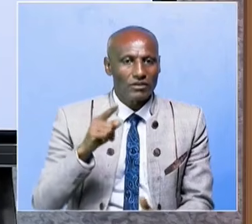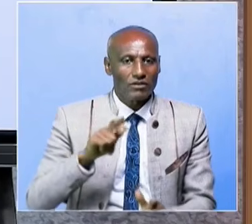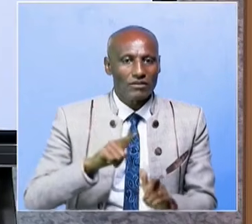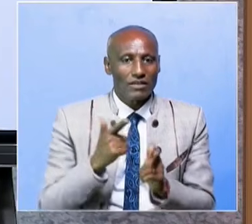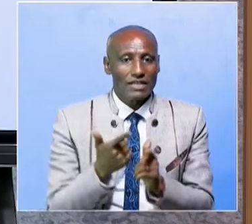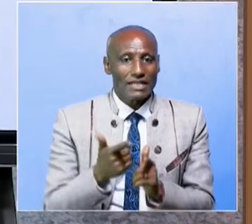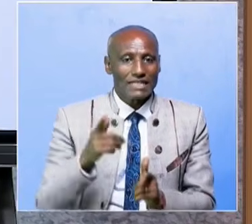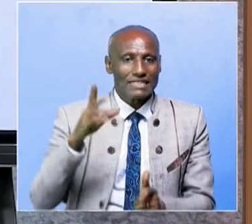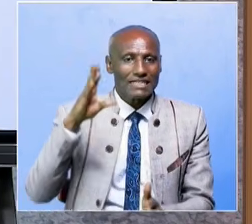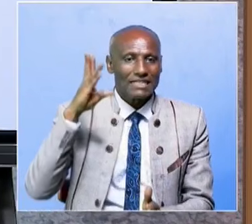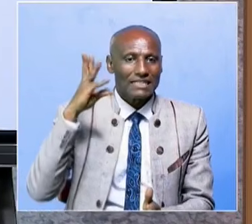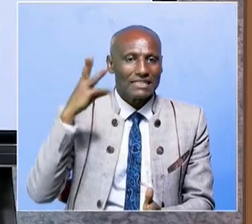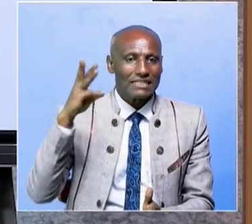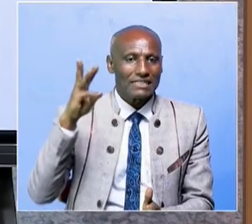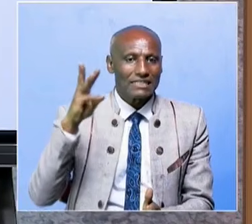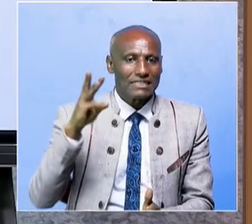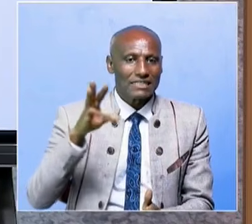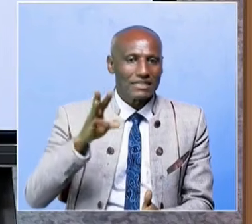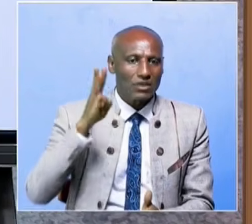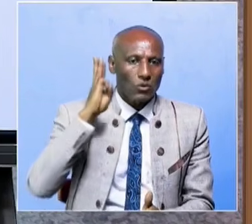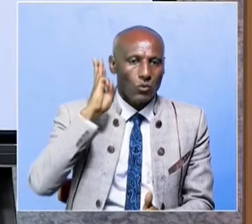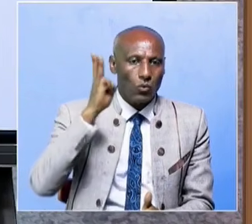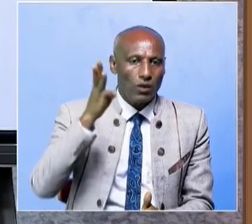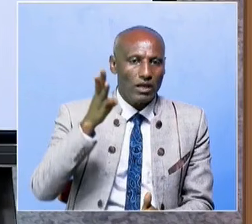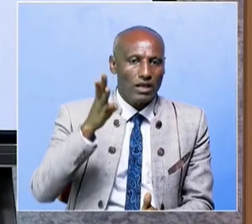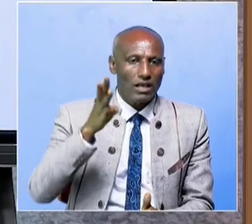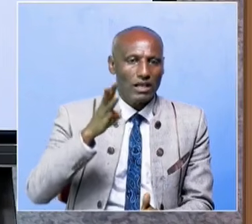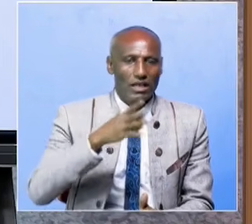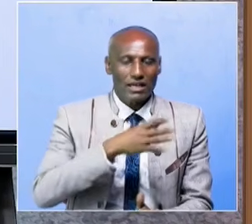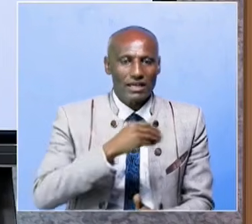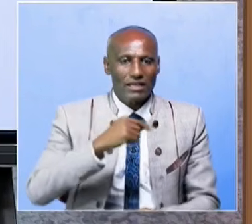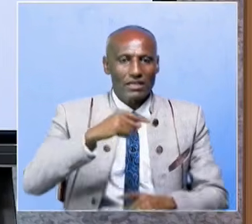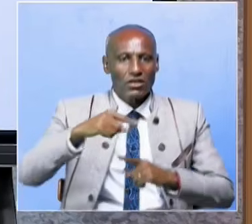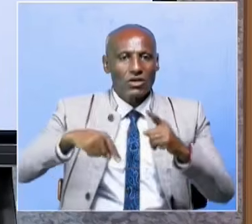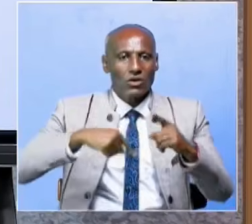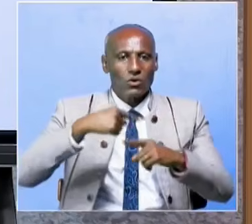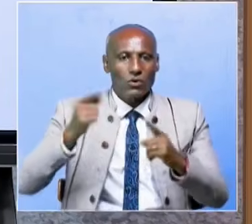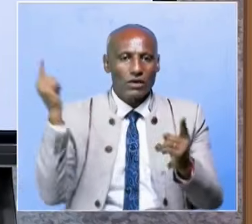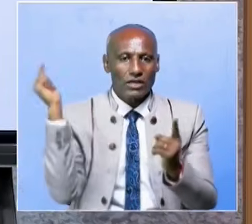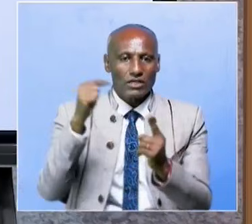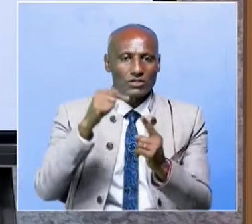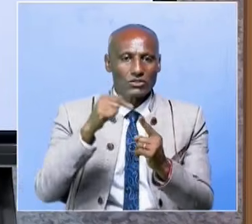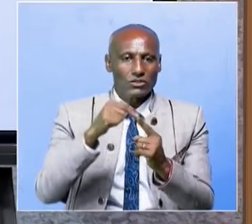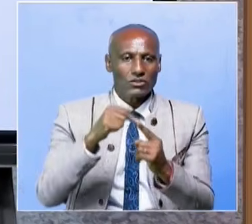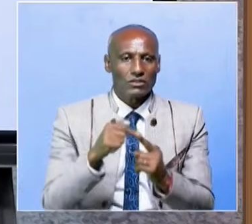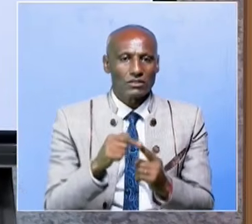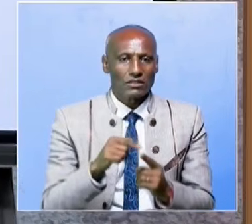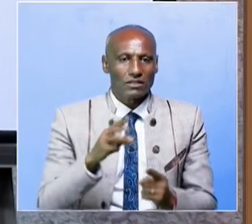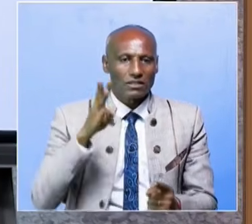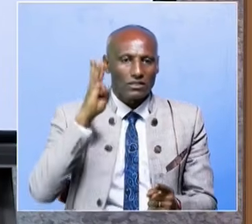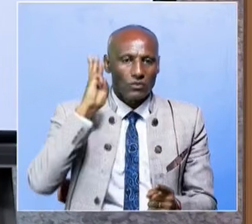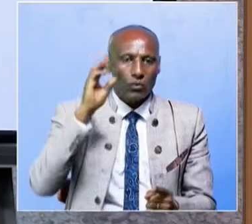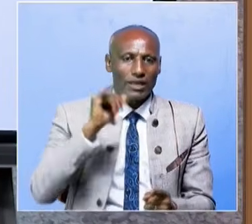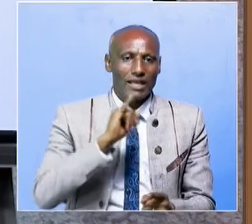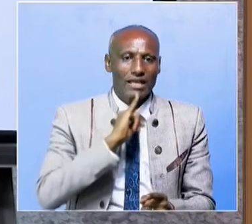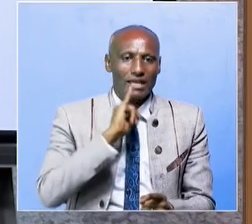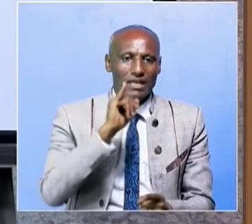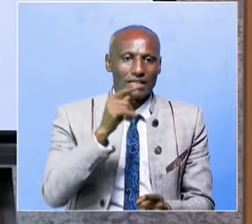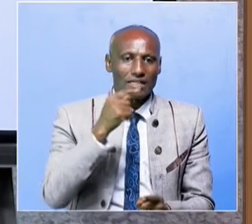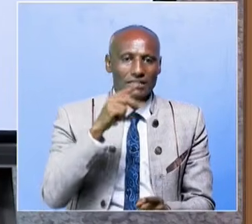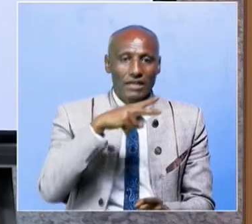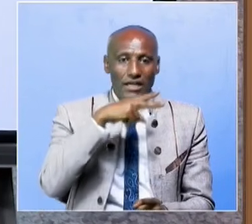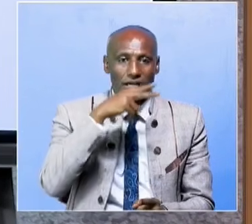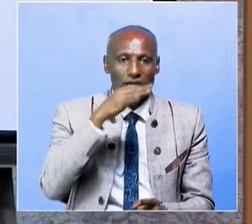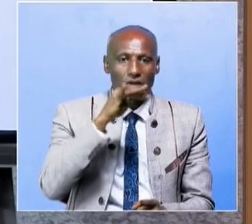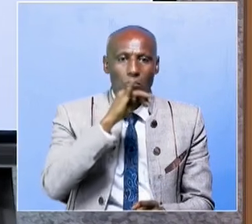we talked about will and going to. So what is will? If you remember, will is a modal